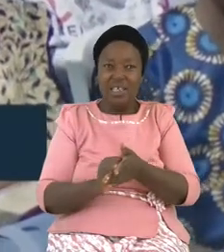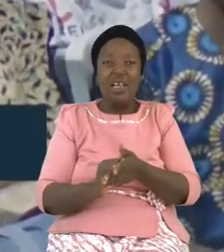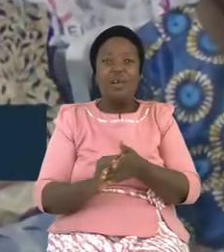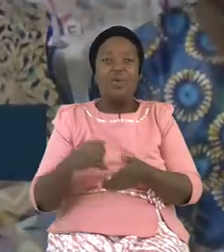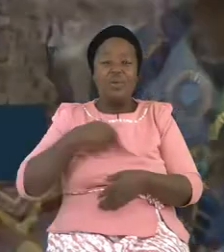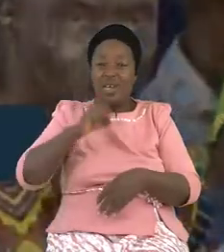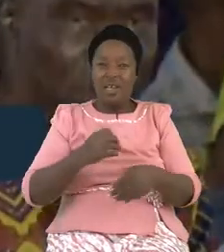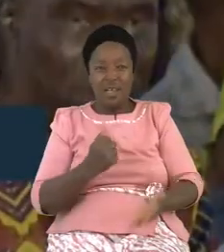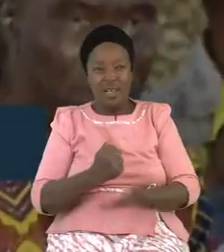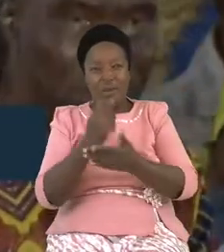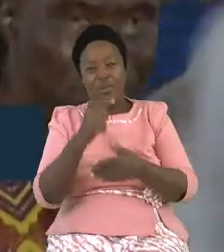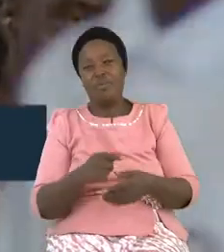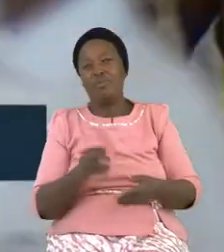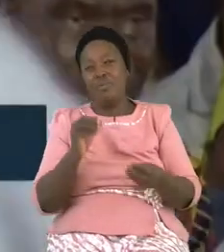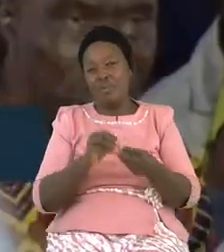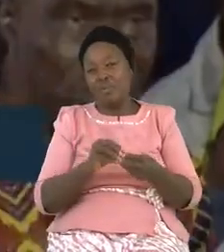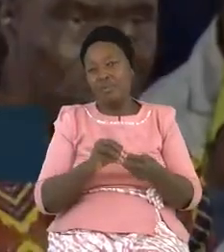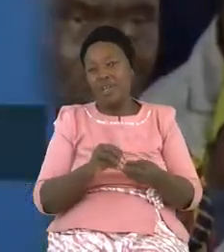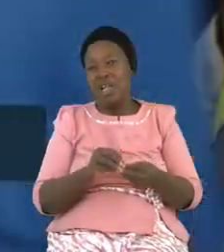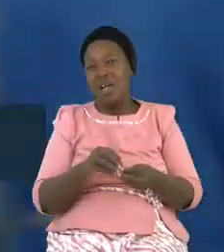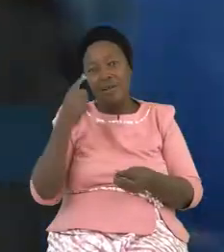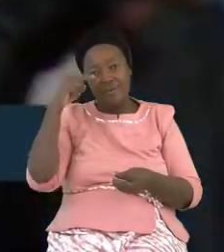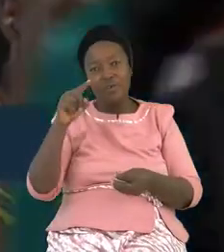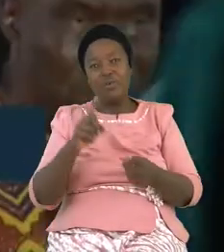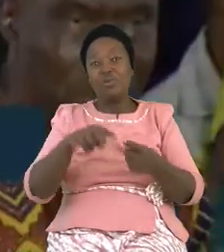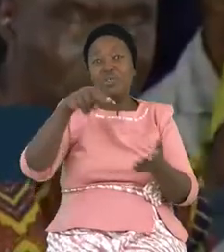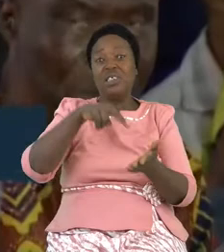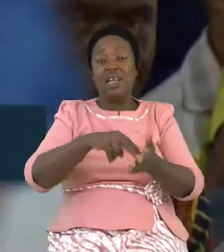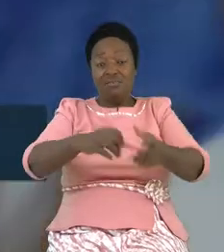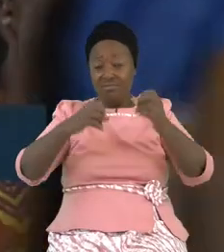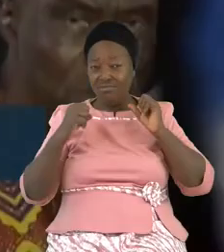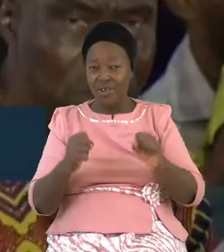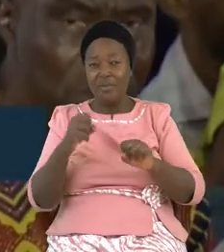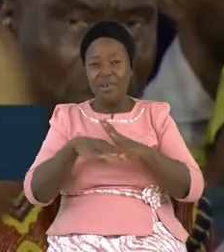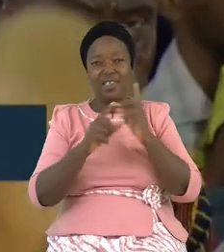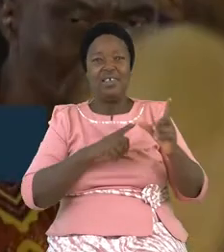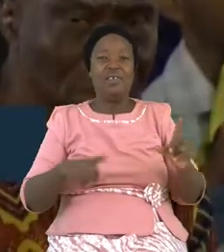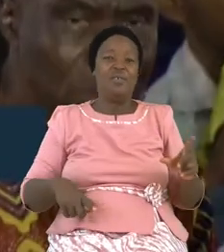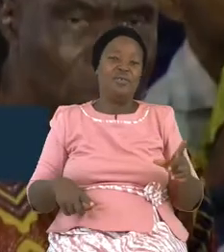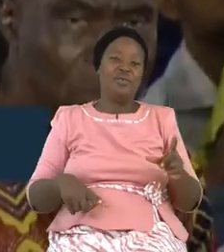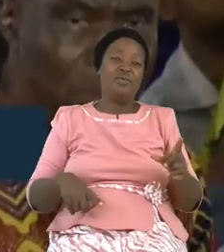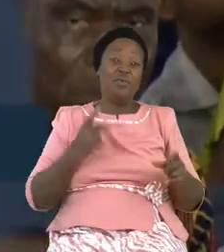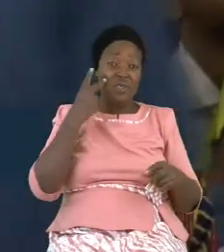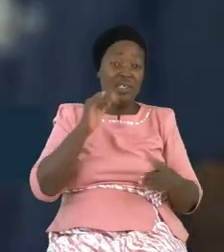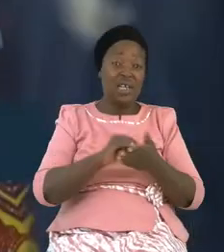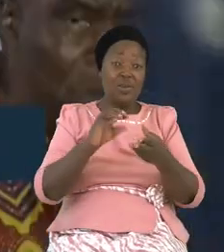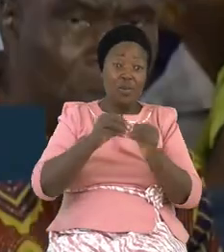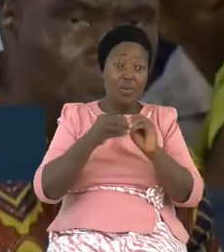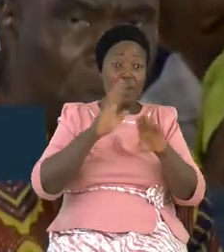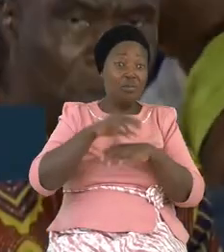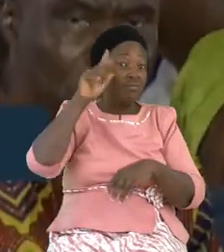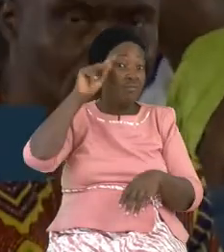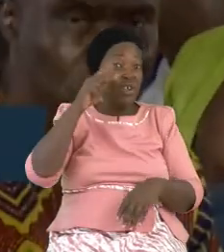you will see the number on the screen. Make use of that, fill the form